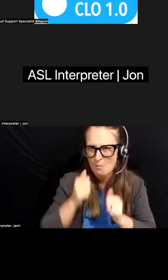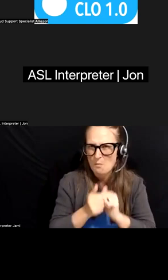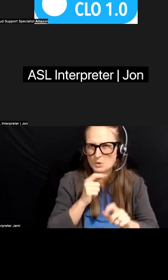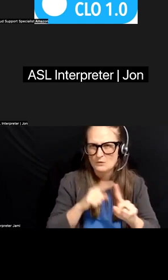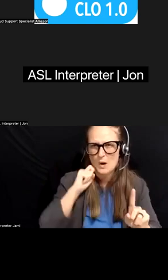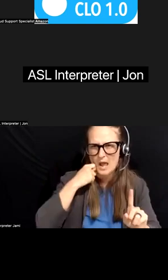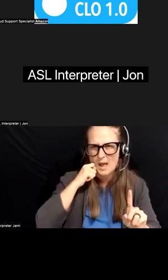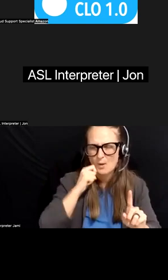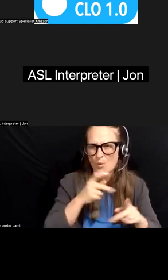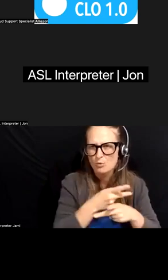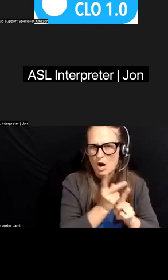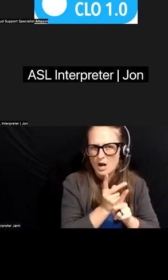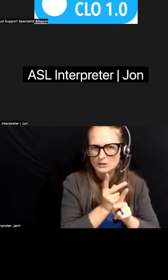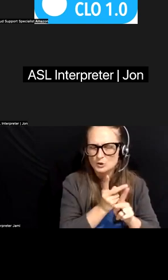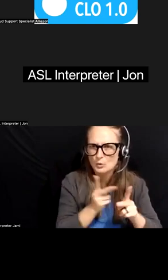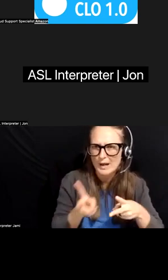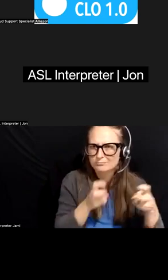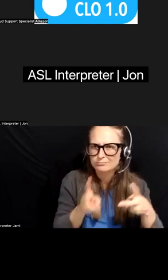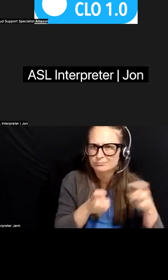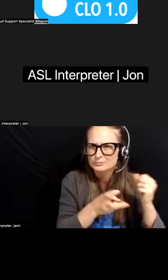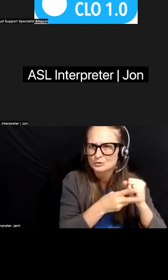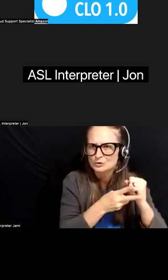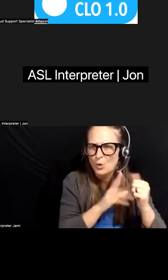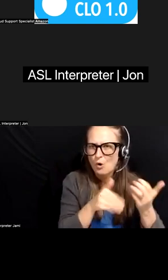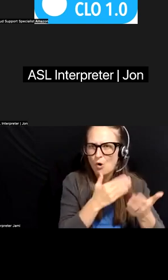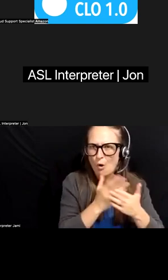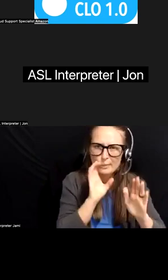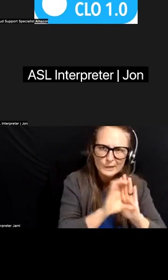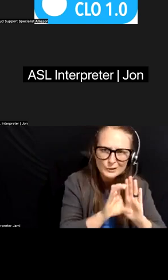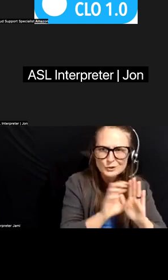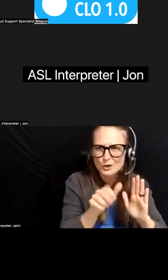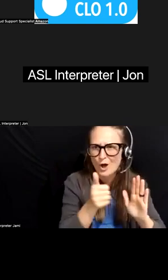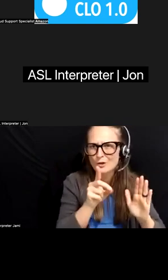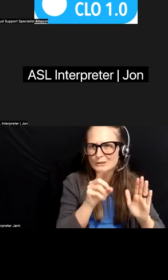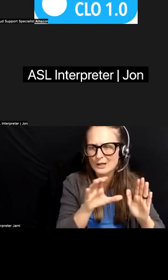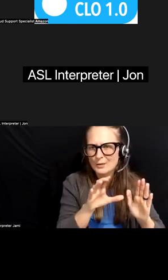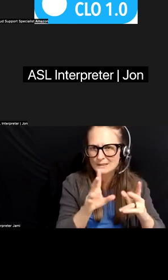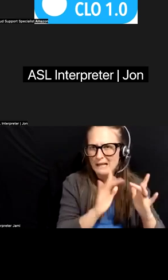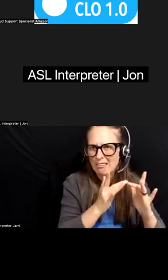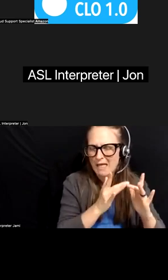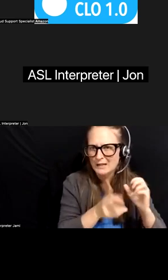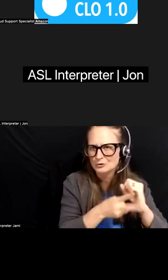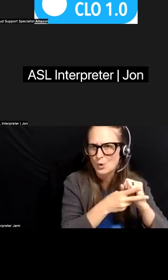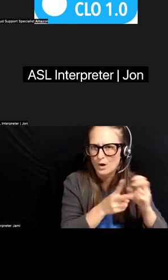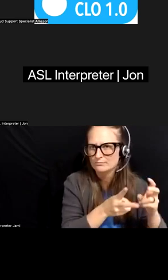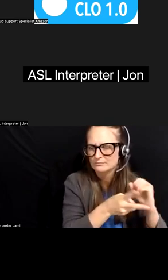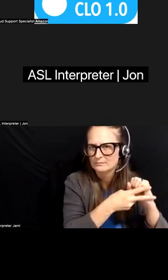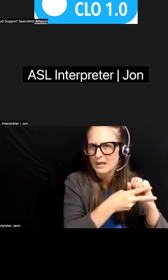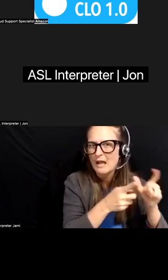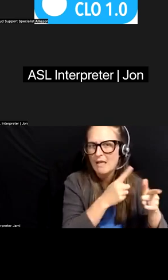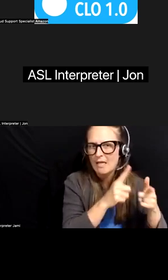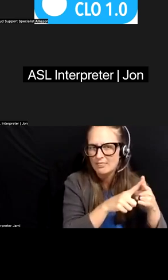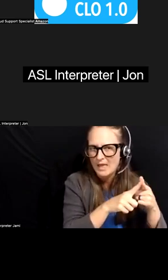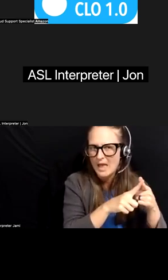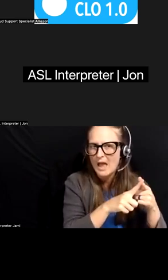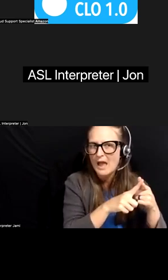iCloud It allows you to back we up all and used store it. all your We're backing up multimedia your and other content, documents that's online. example of This content is then a seamlessly service integrated that's